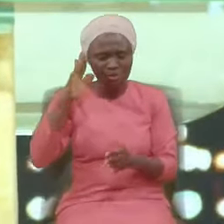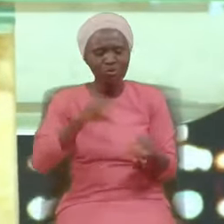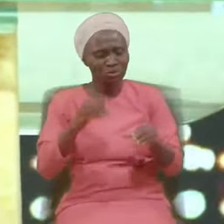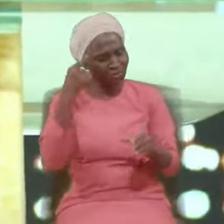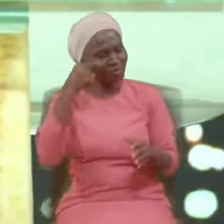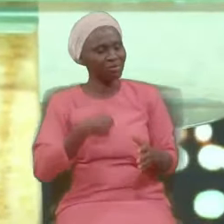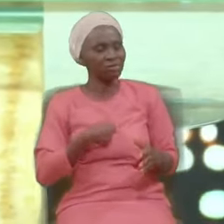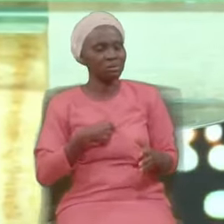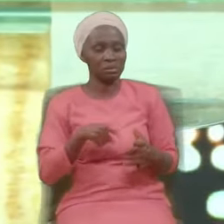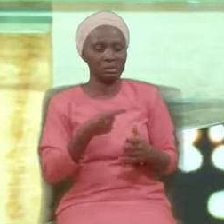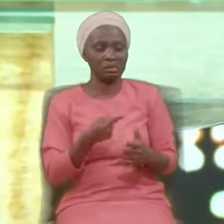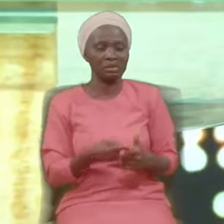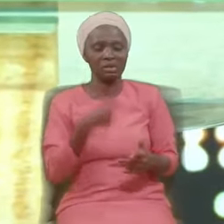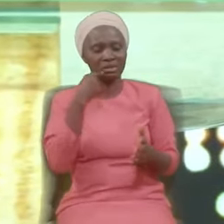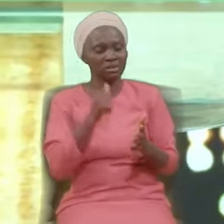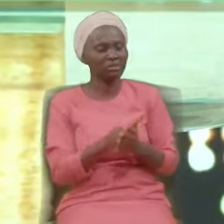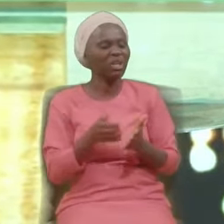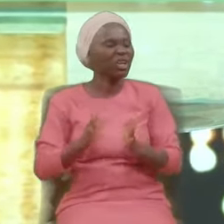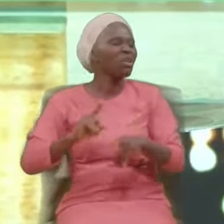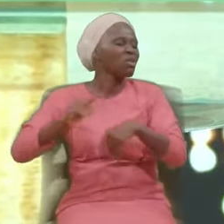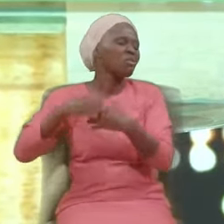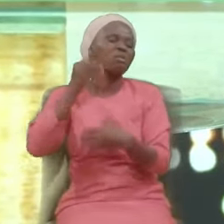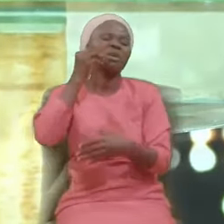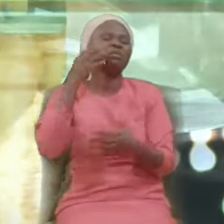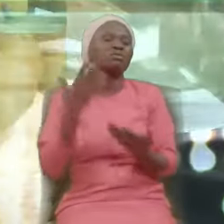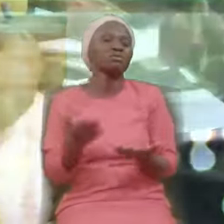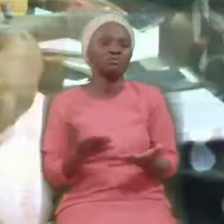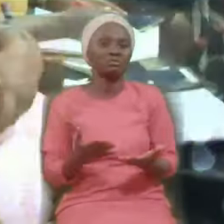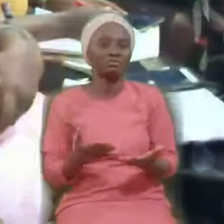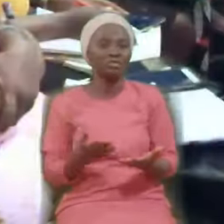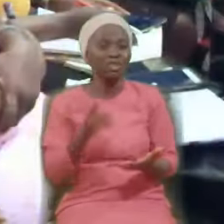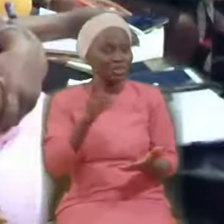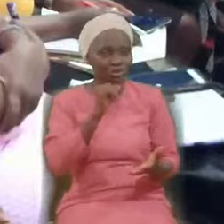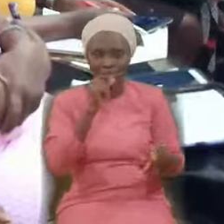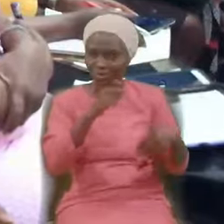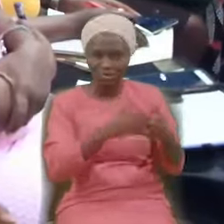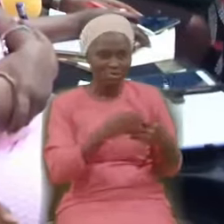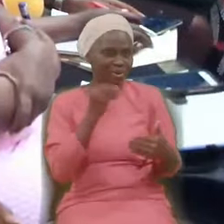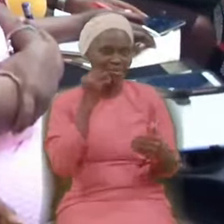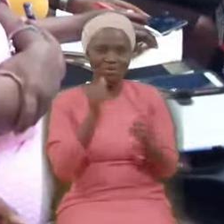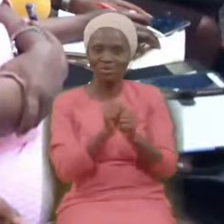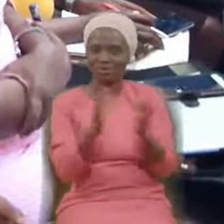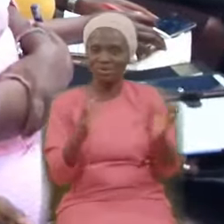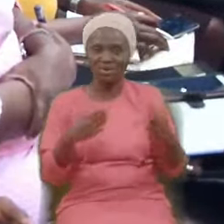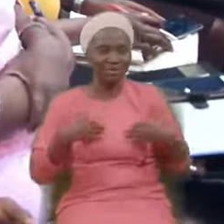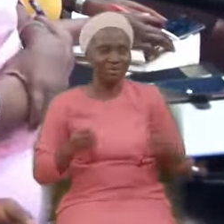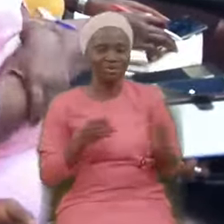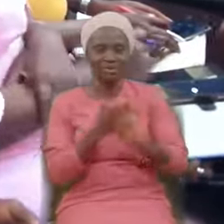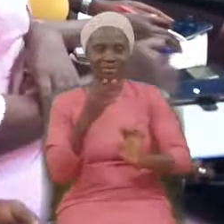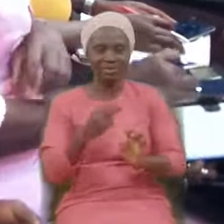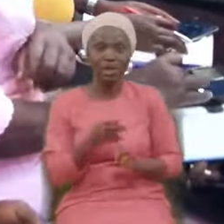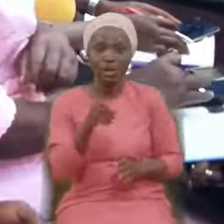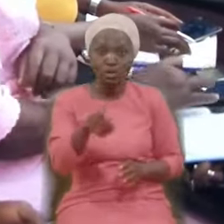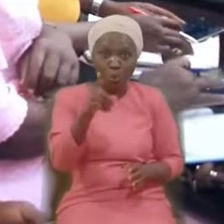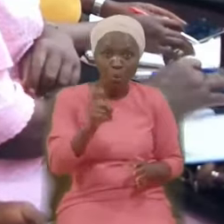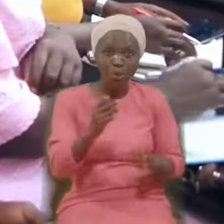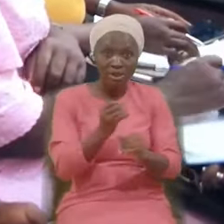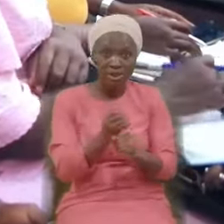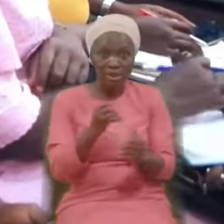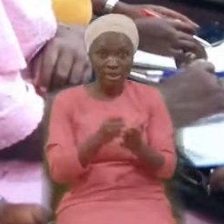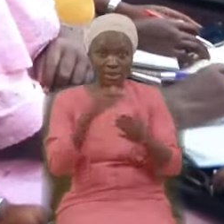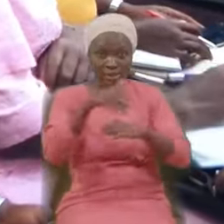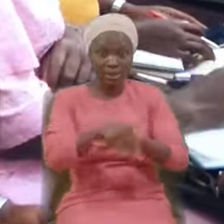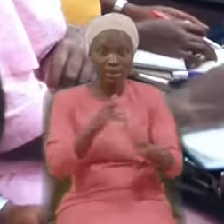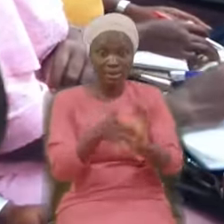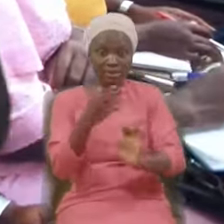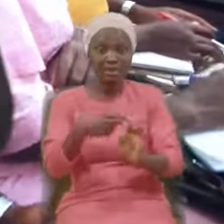home. No, you are not going back home without recovery. You must get it tonight. And then he